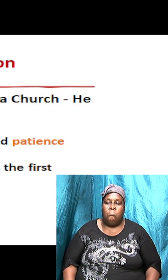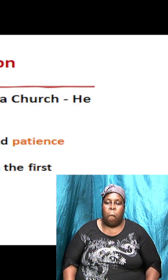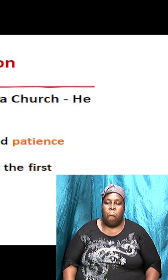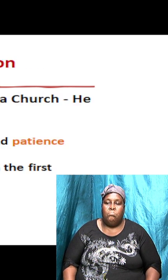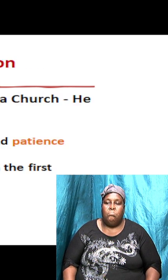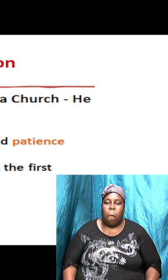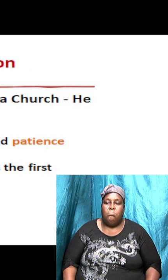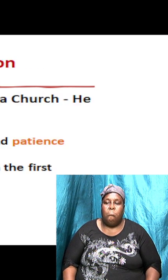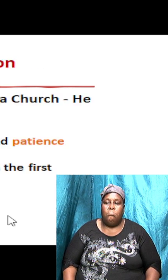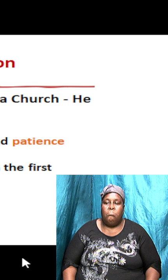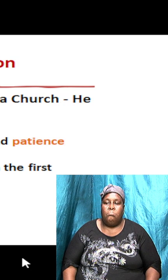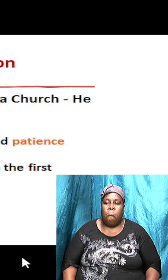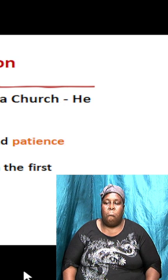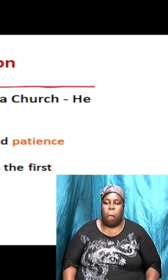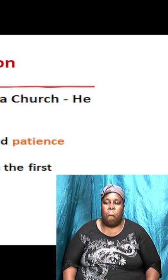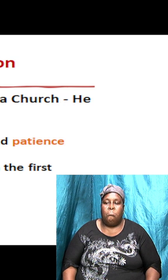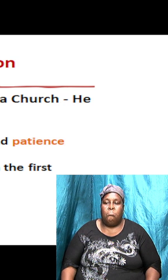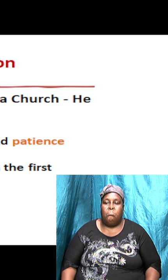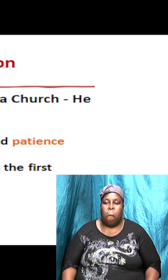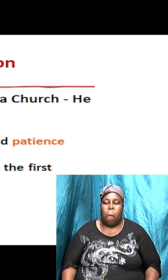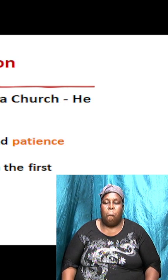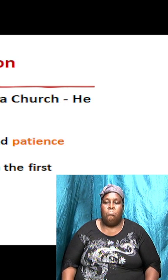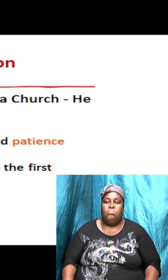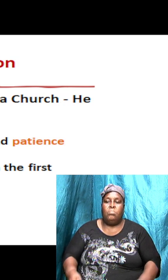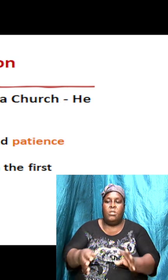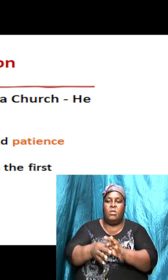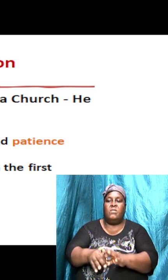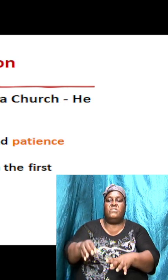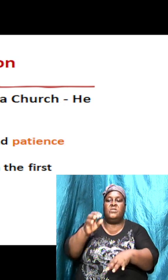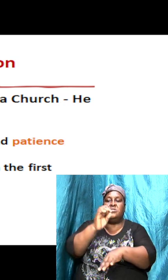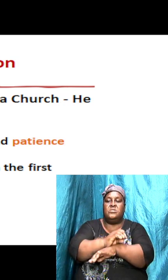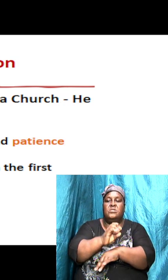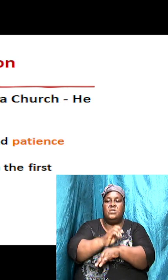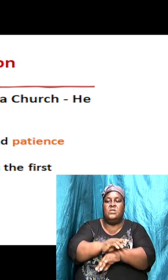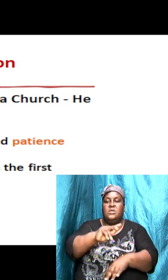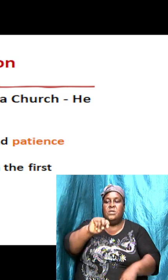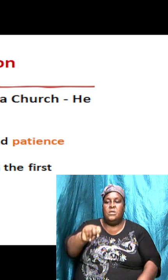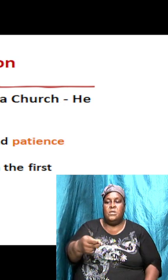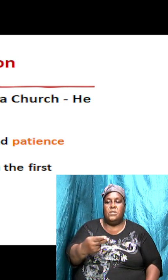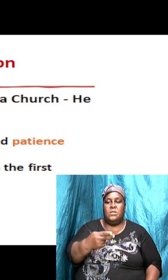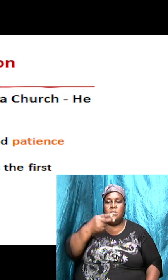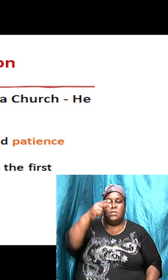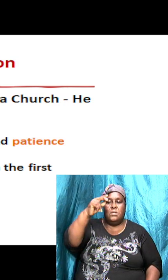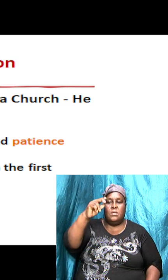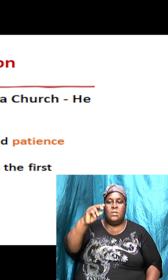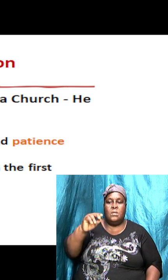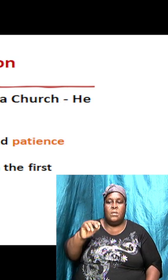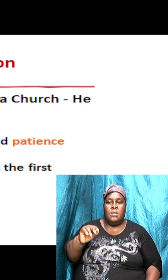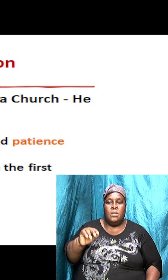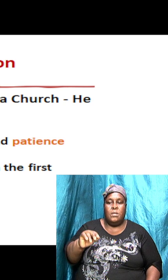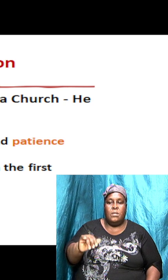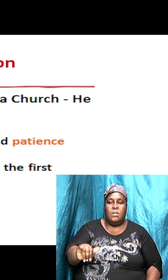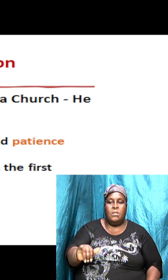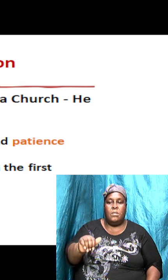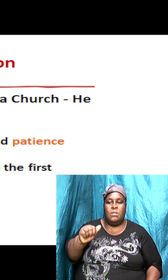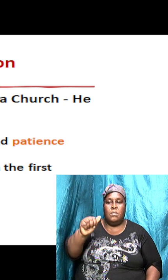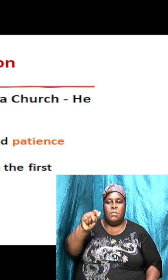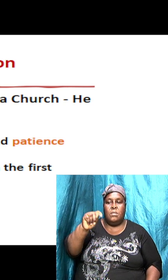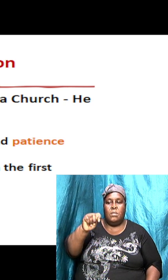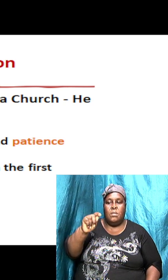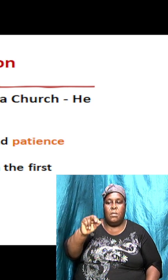Amen. Of the church at Thyatira. Jesus again